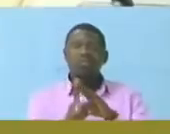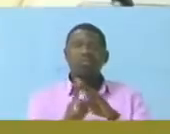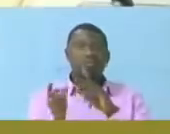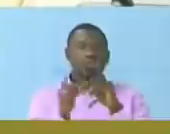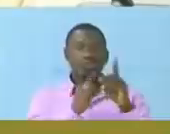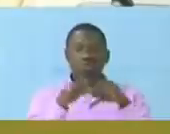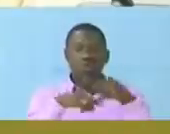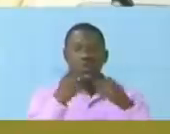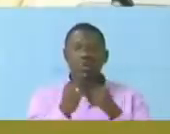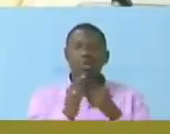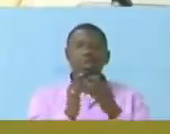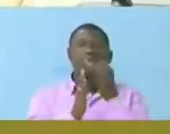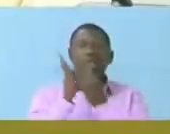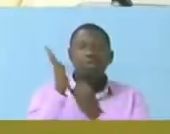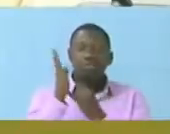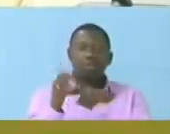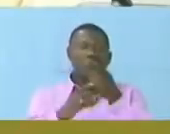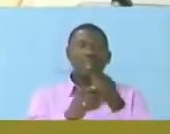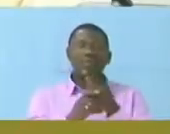who were killed in this country.